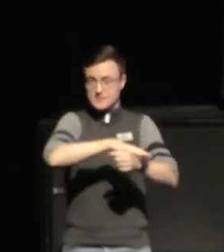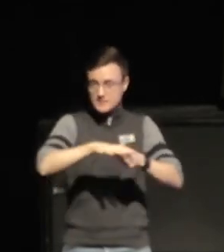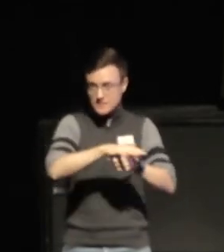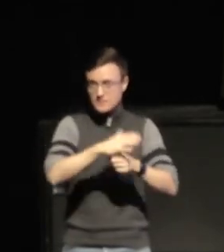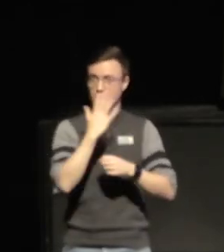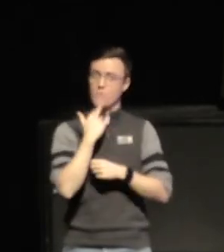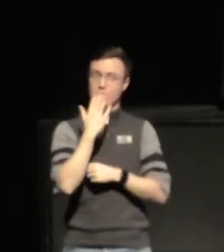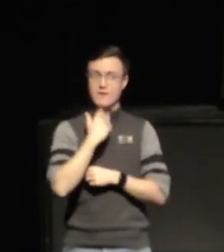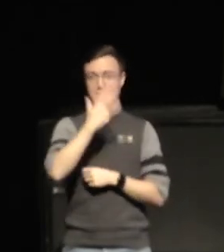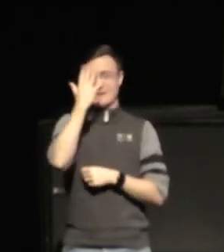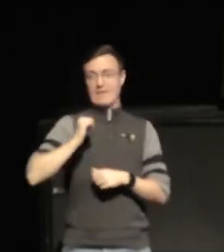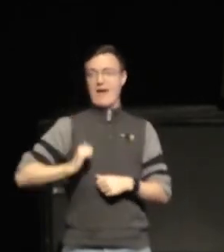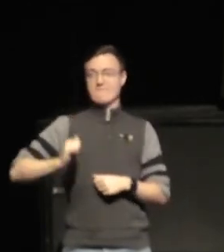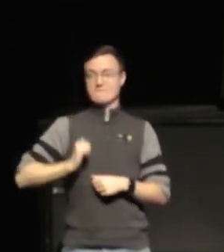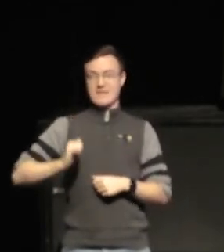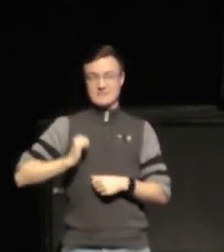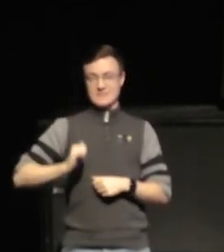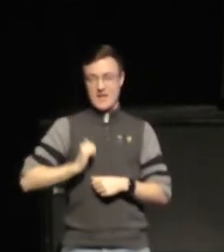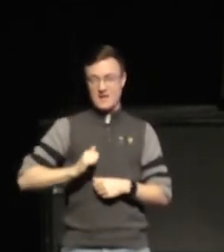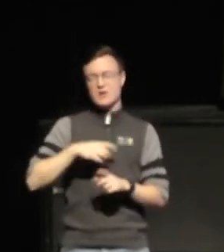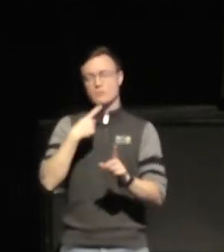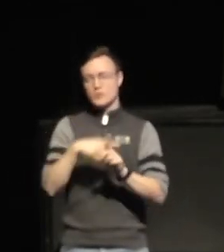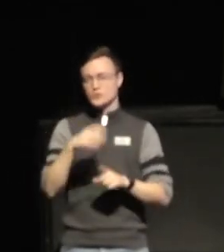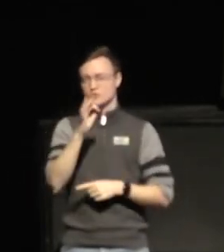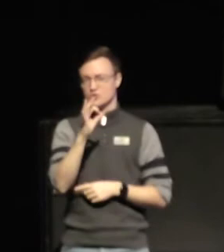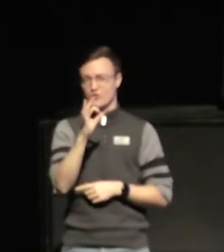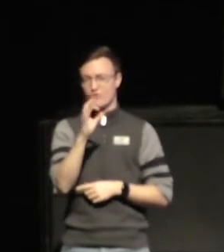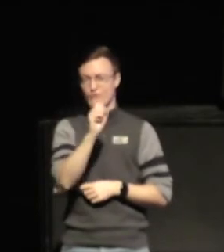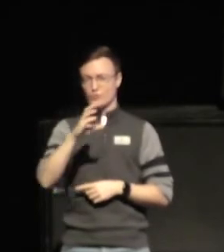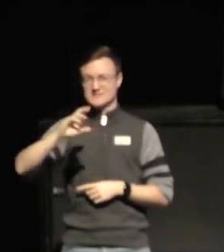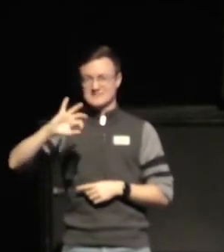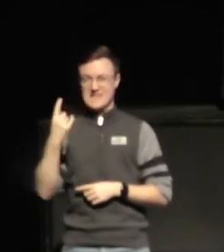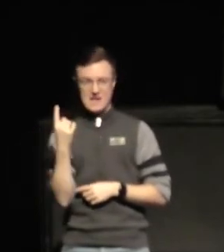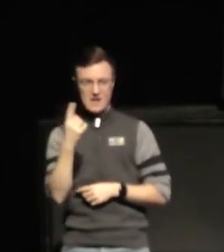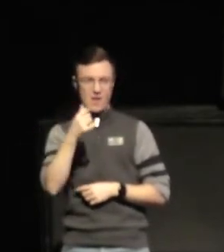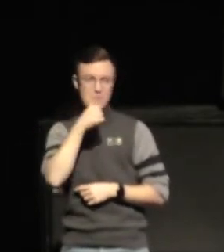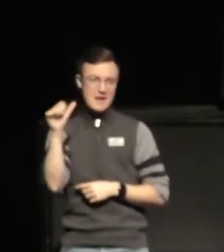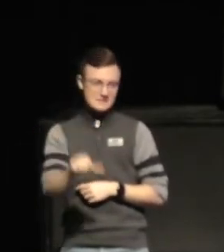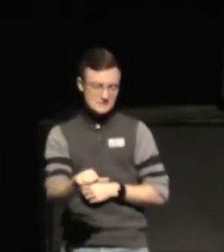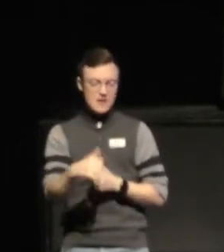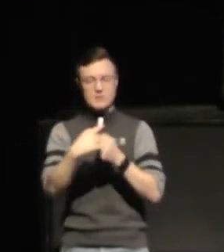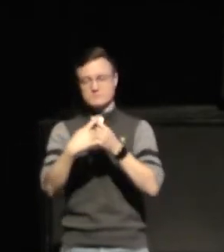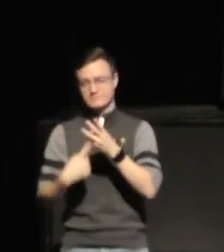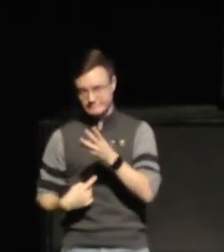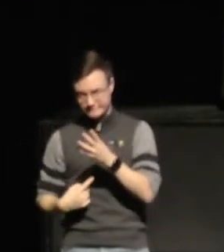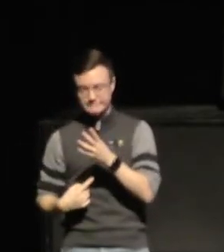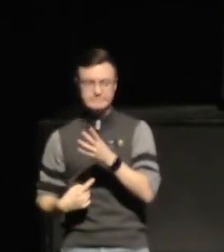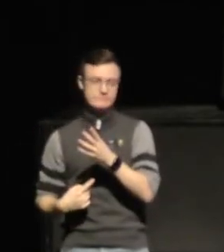extractivism, no, of fossil fuels, because we need that model